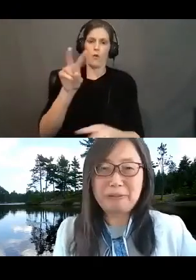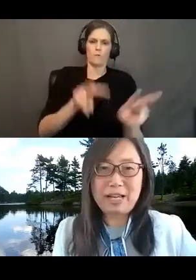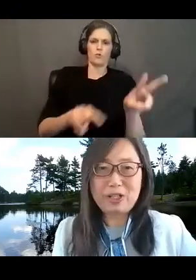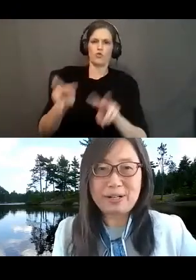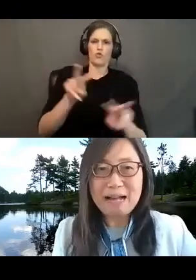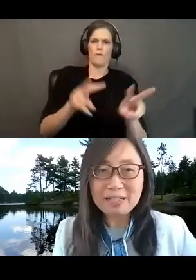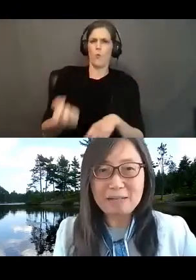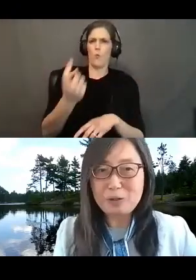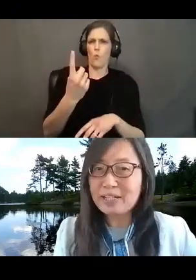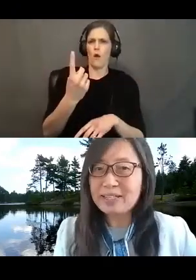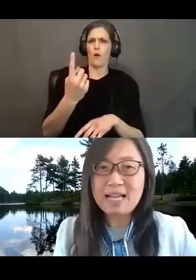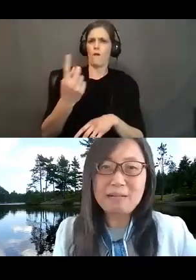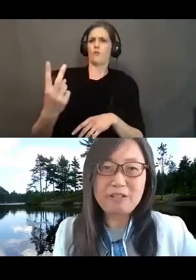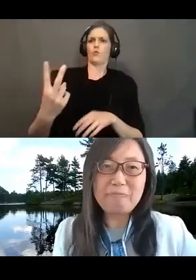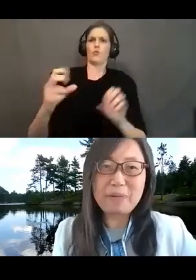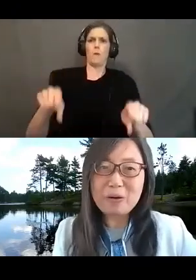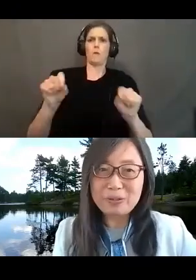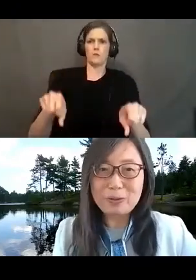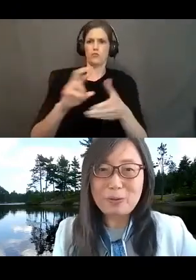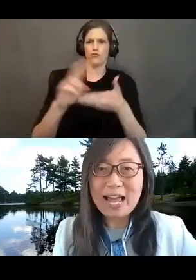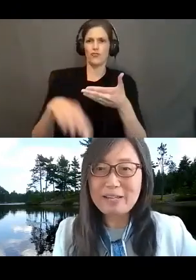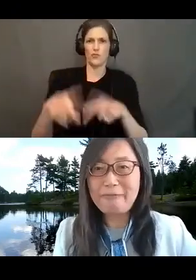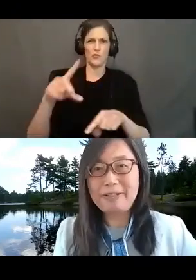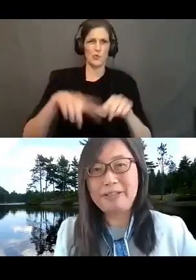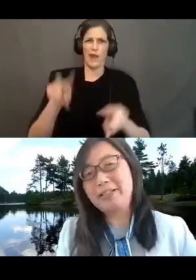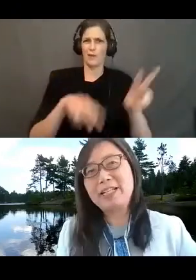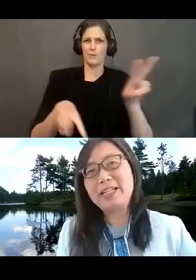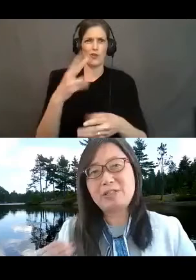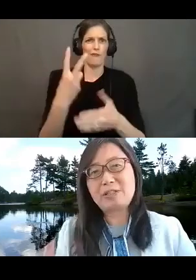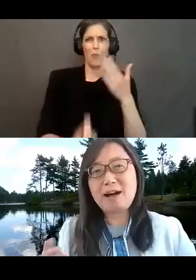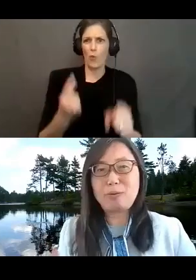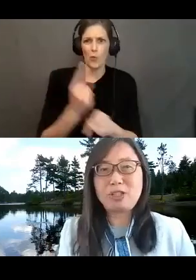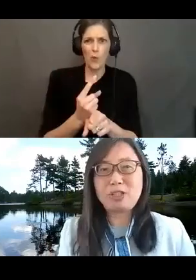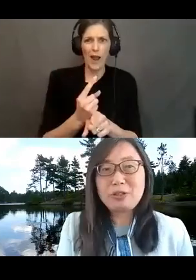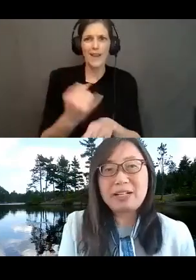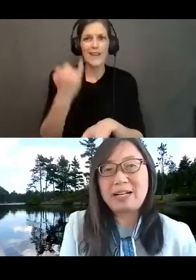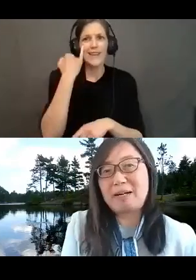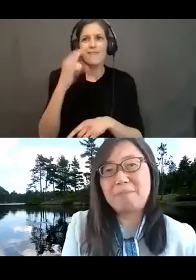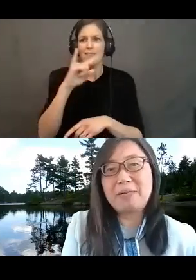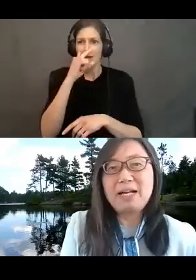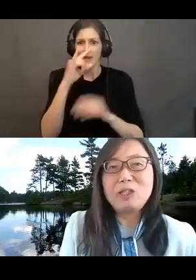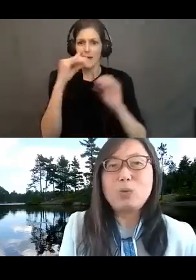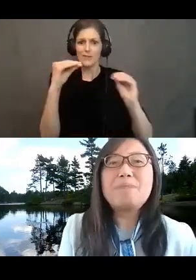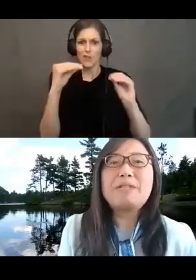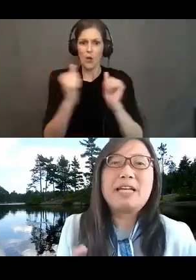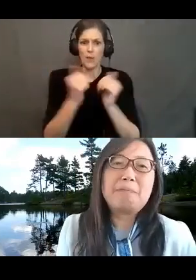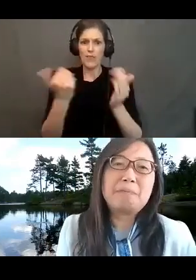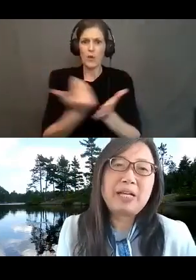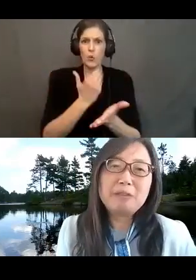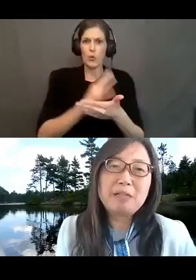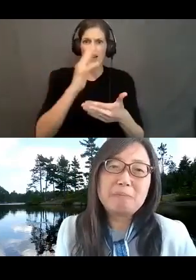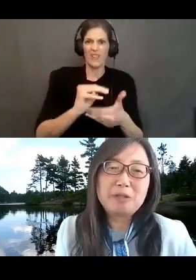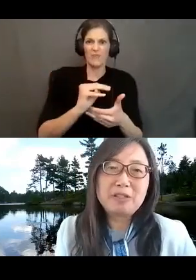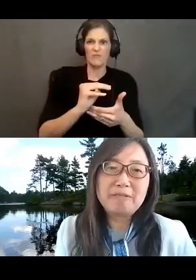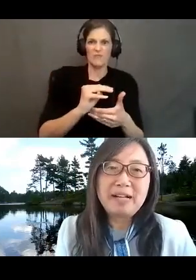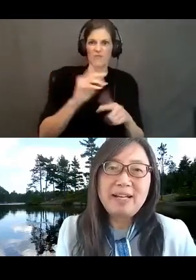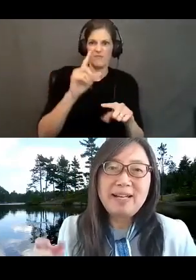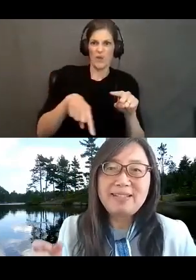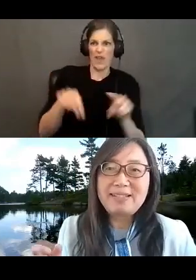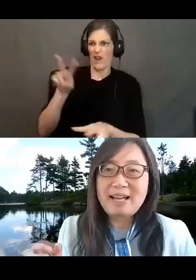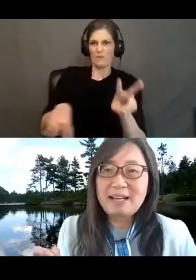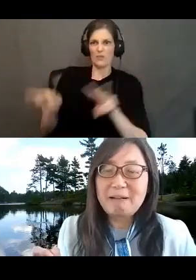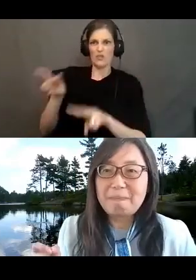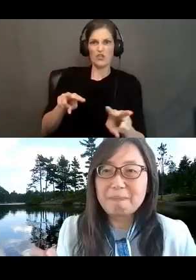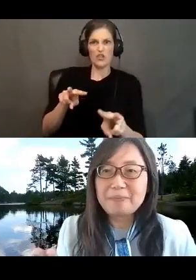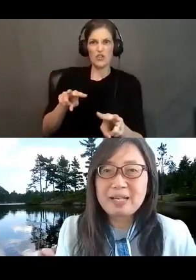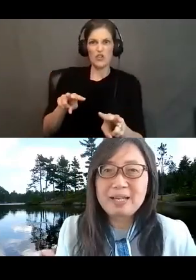two potential outcomes. You cannot observe both, right? If the kid was taught with a new curriculum, you wouldn't be able to observe